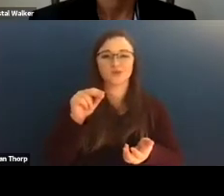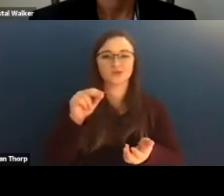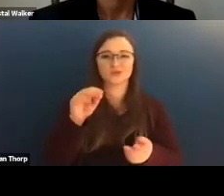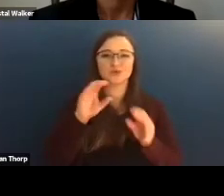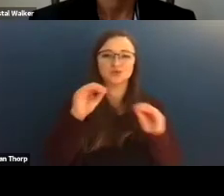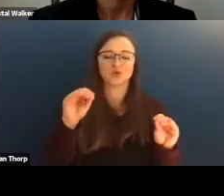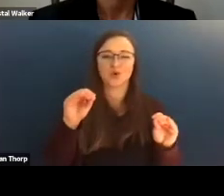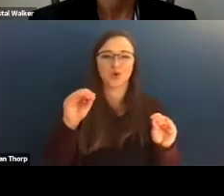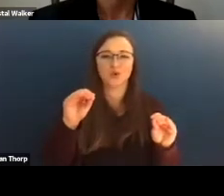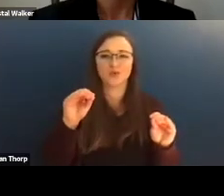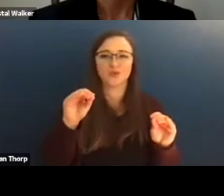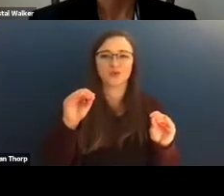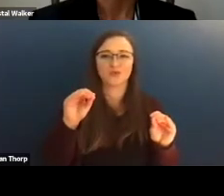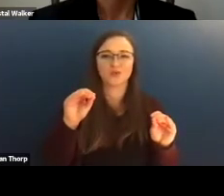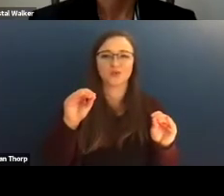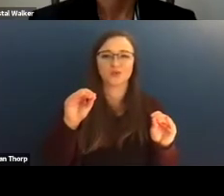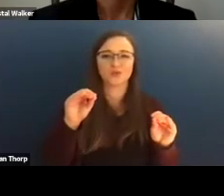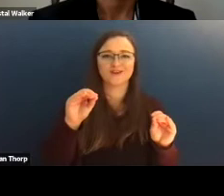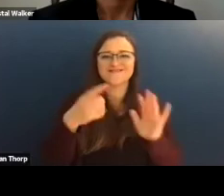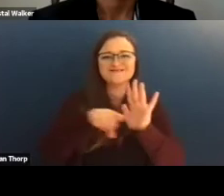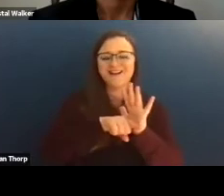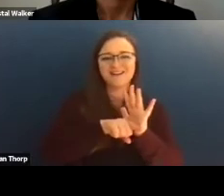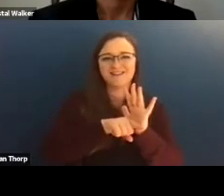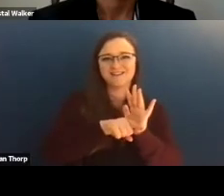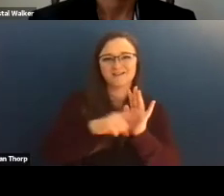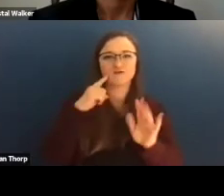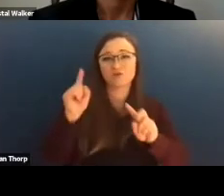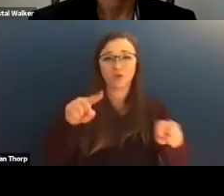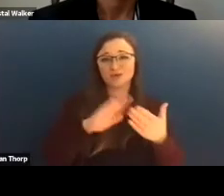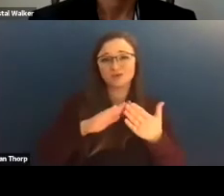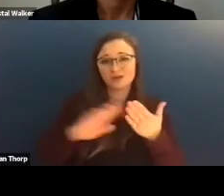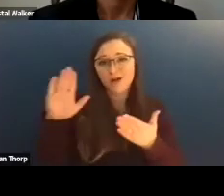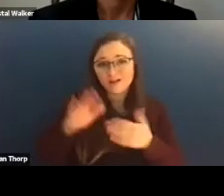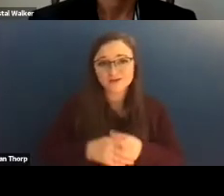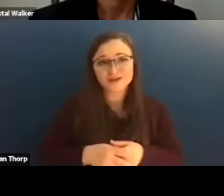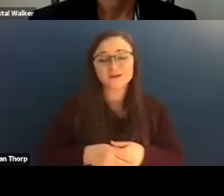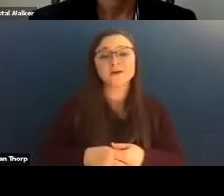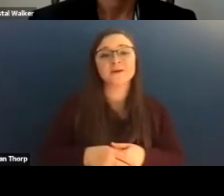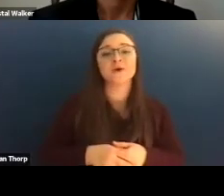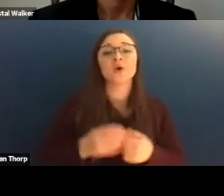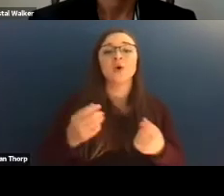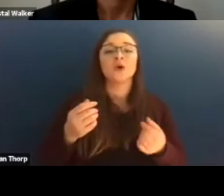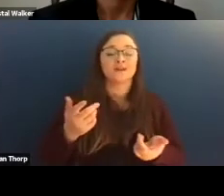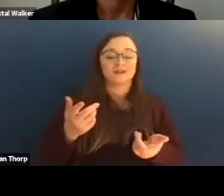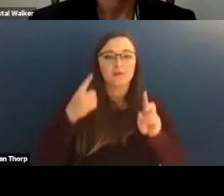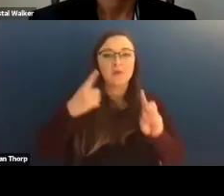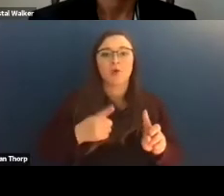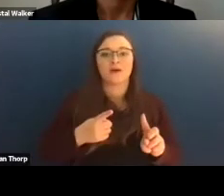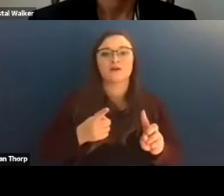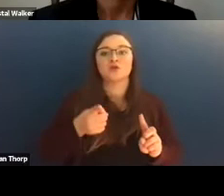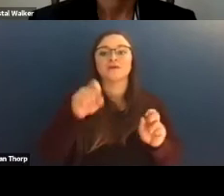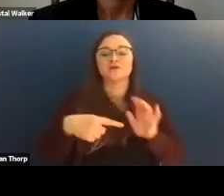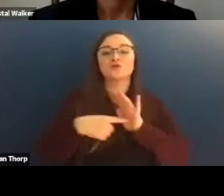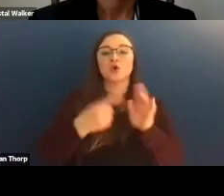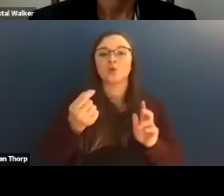I think that, again, you have to, what you are able to do with the resources that you have